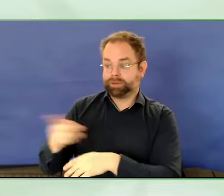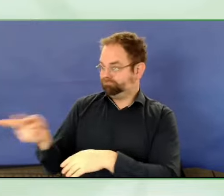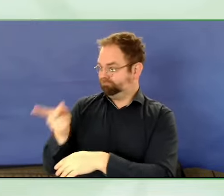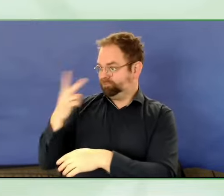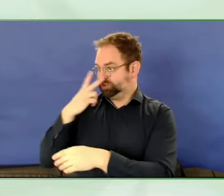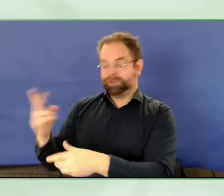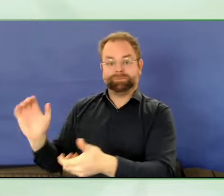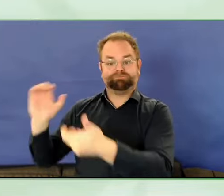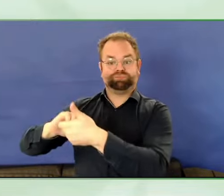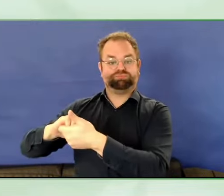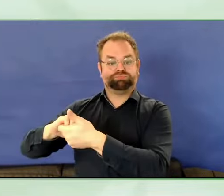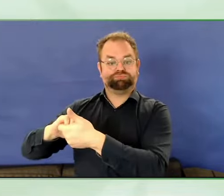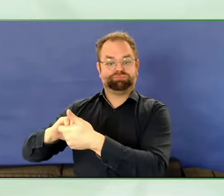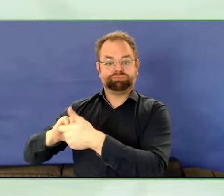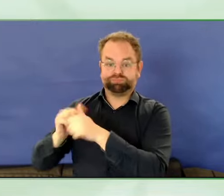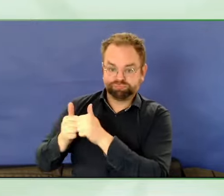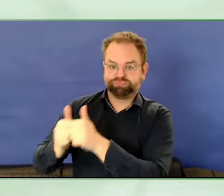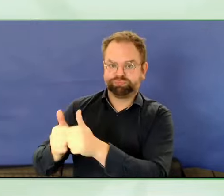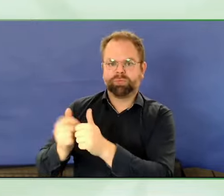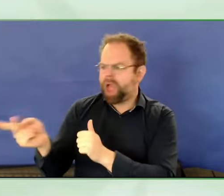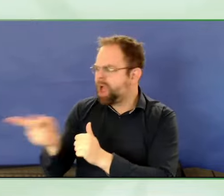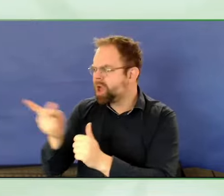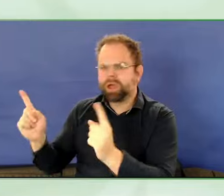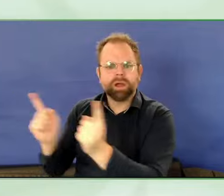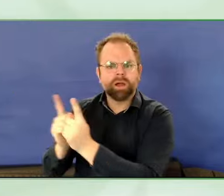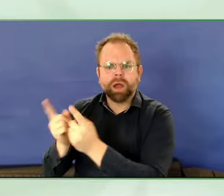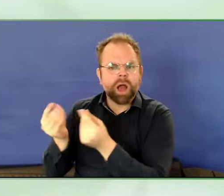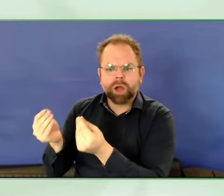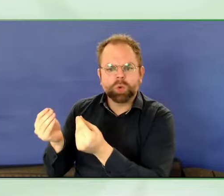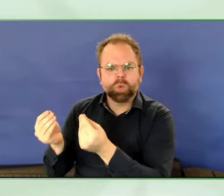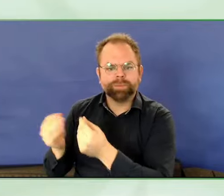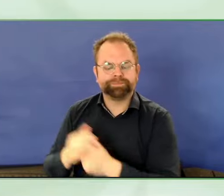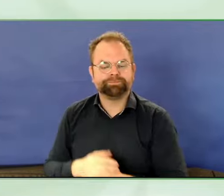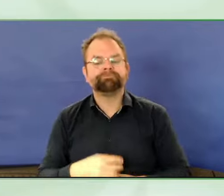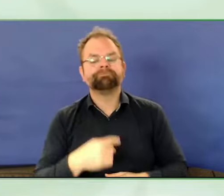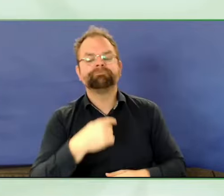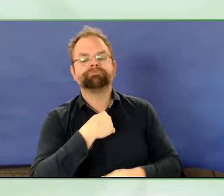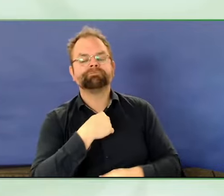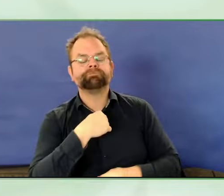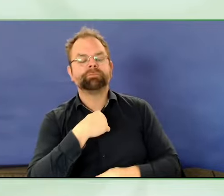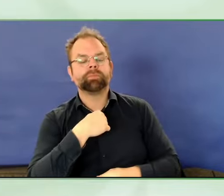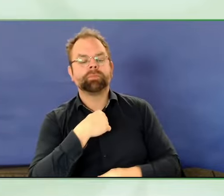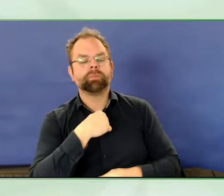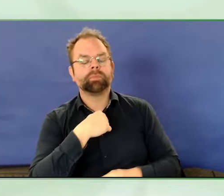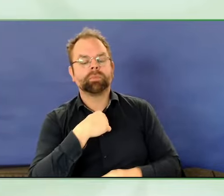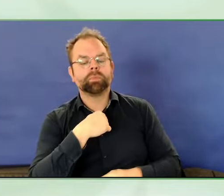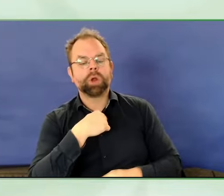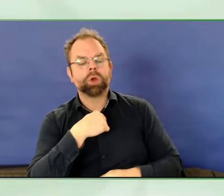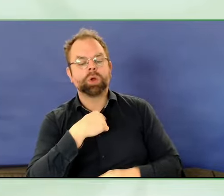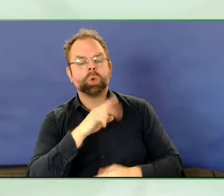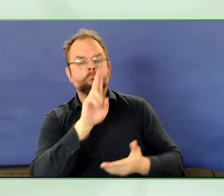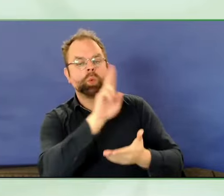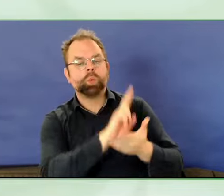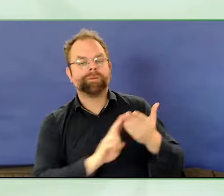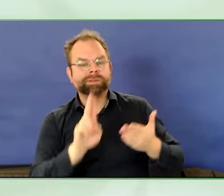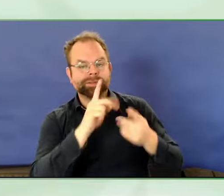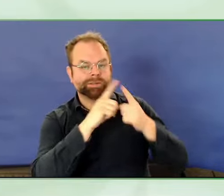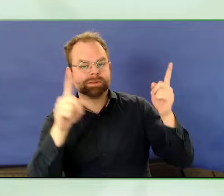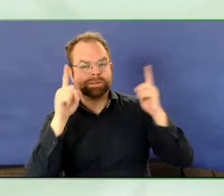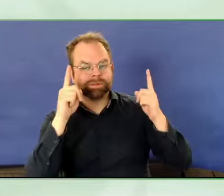the Fashion Week in London. So I got an email that they are offering for us